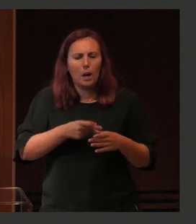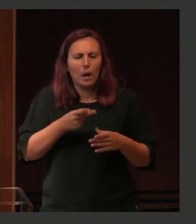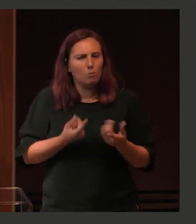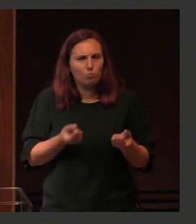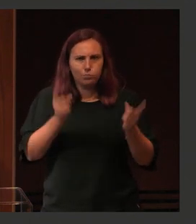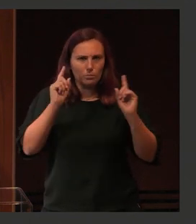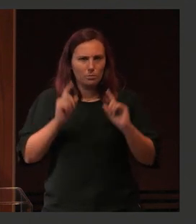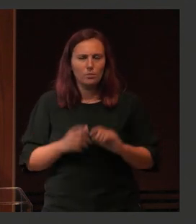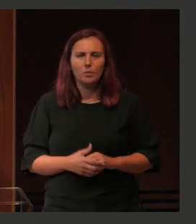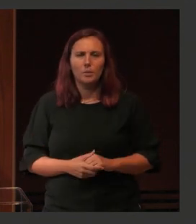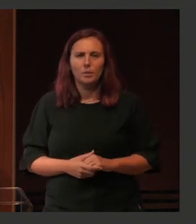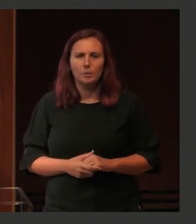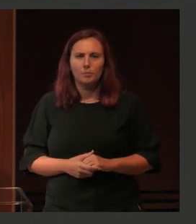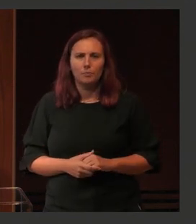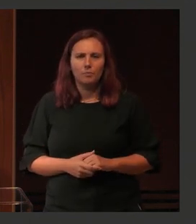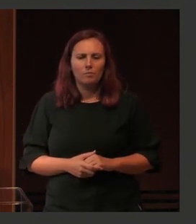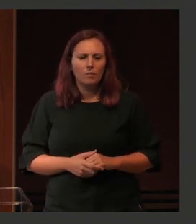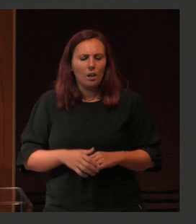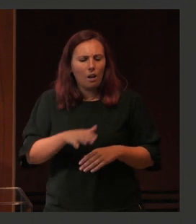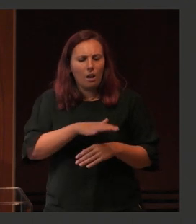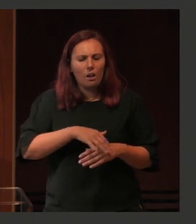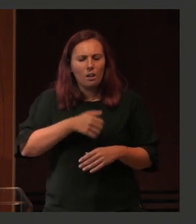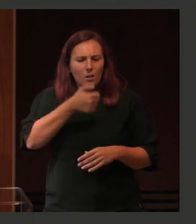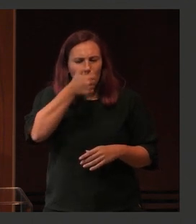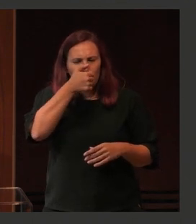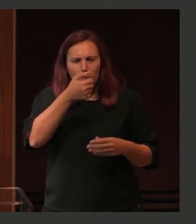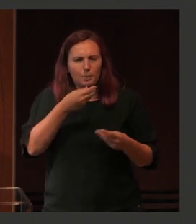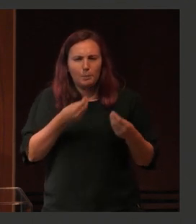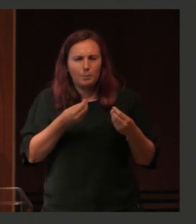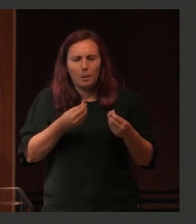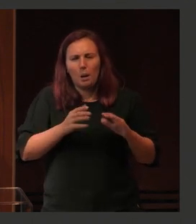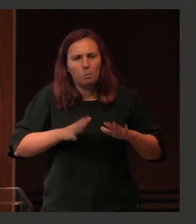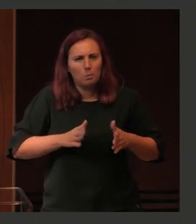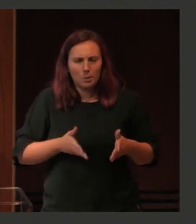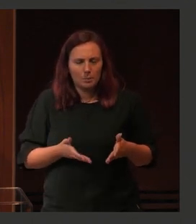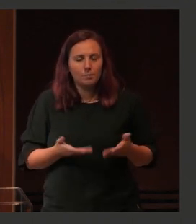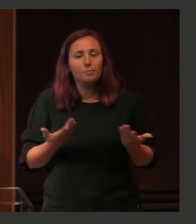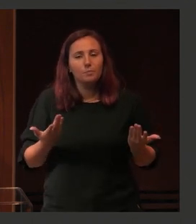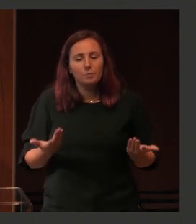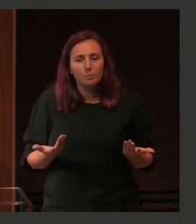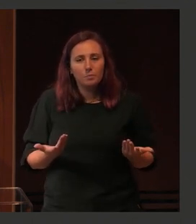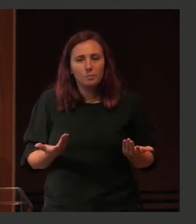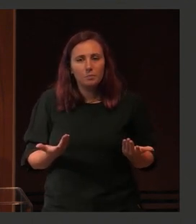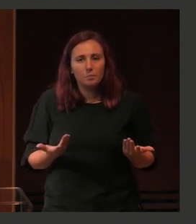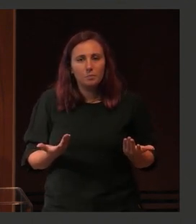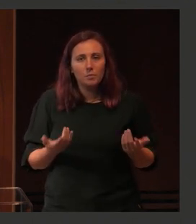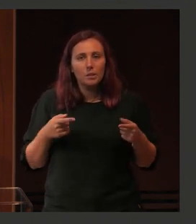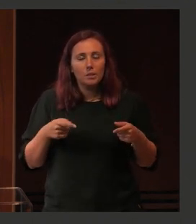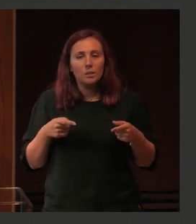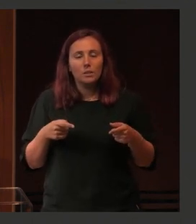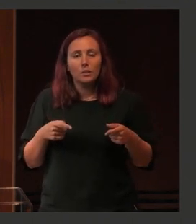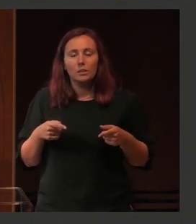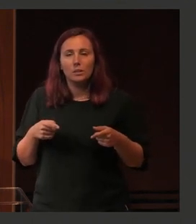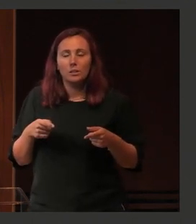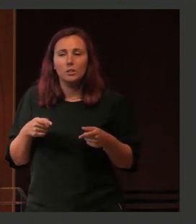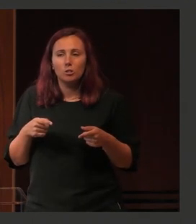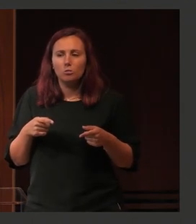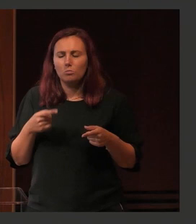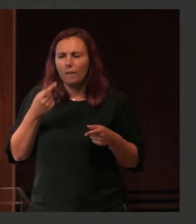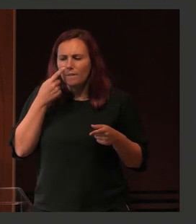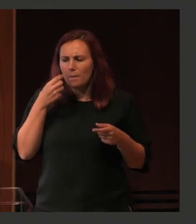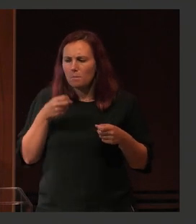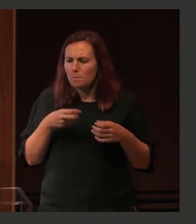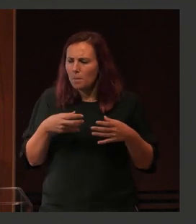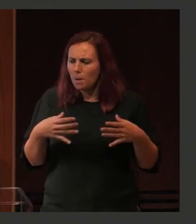who take a lot of space sometimes in the houses. And so this is a growing trend in public libraries.